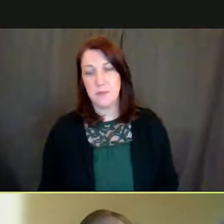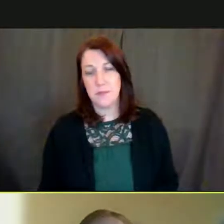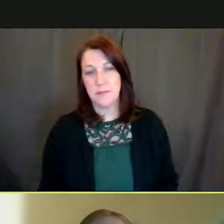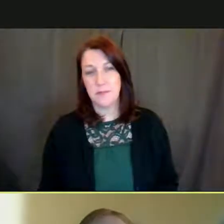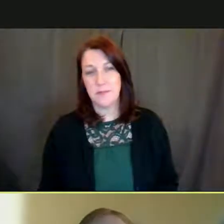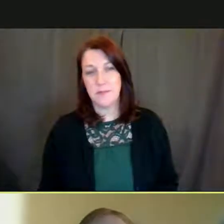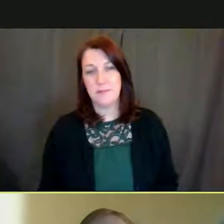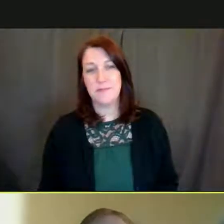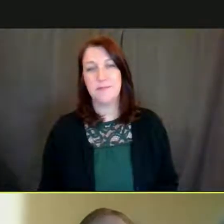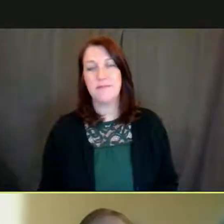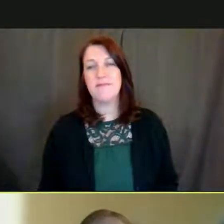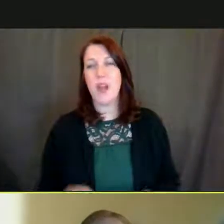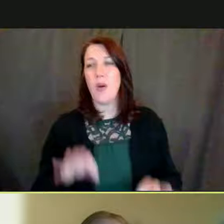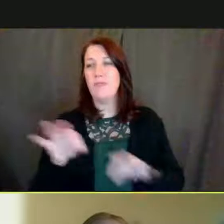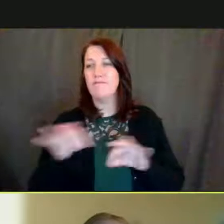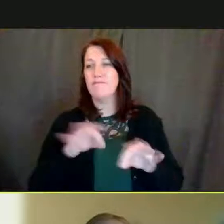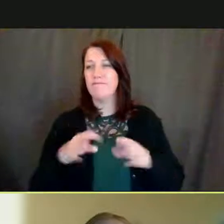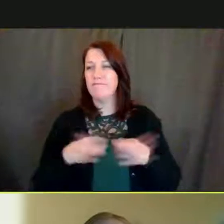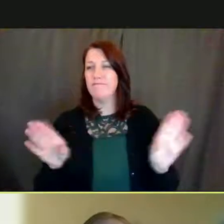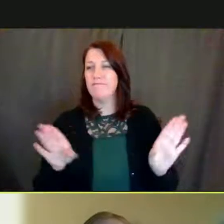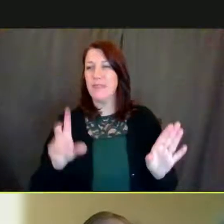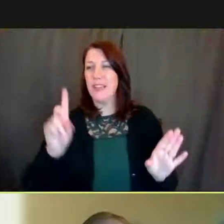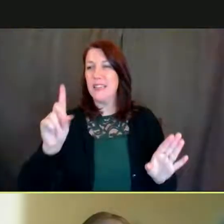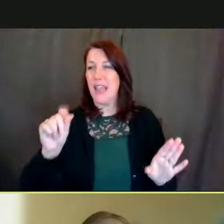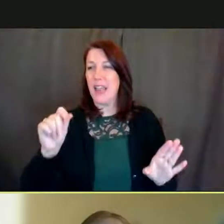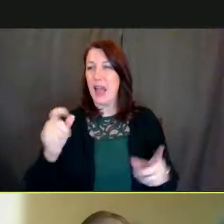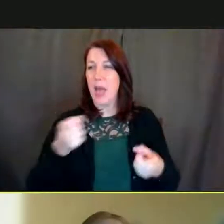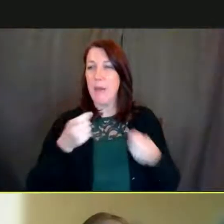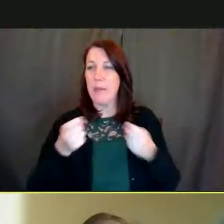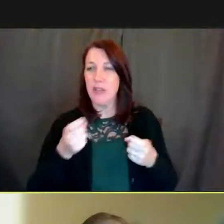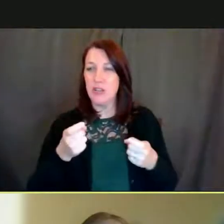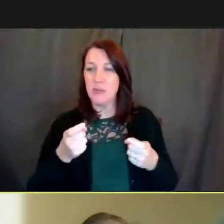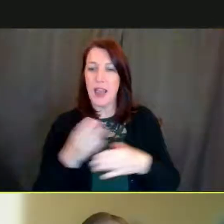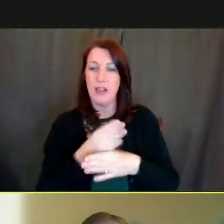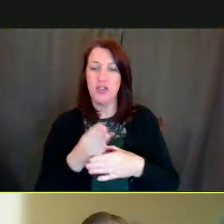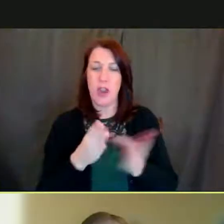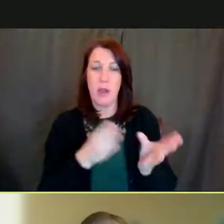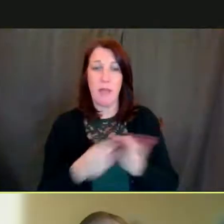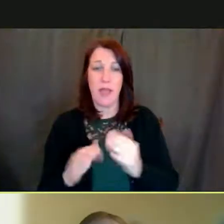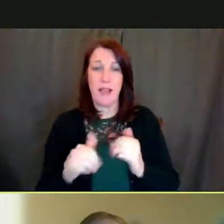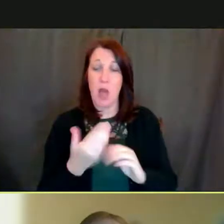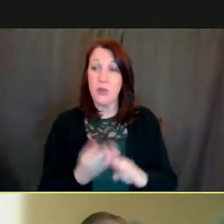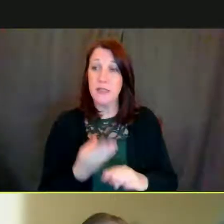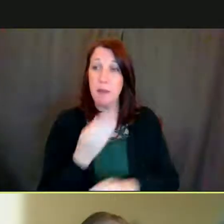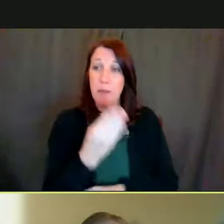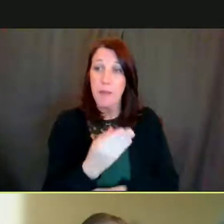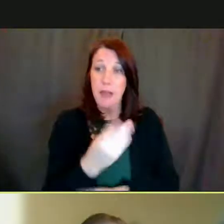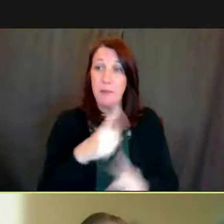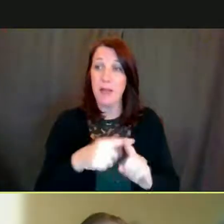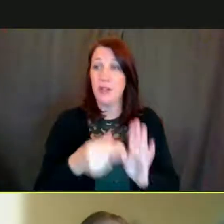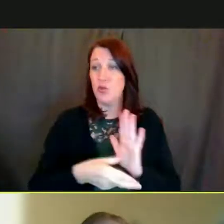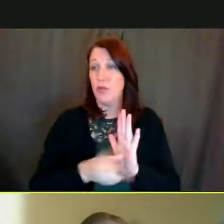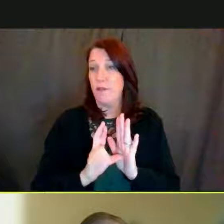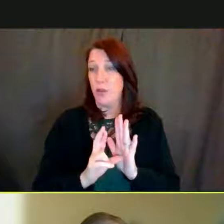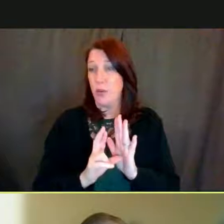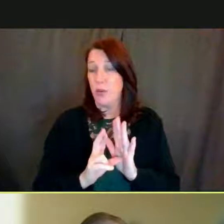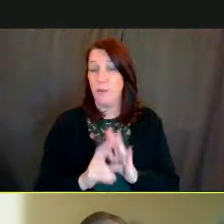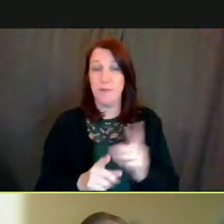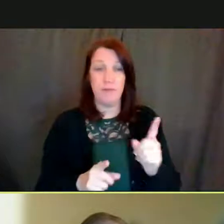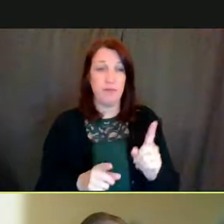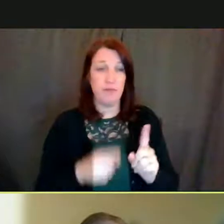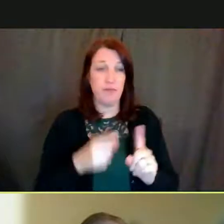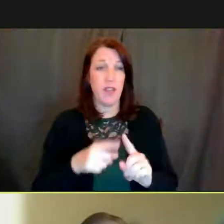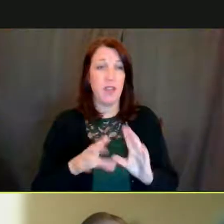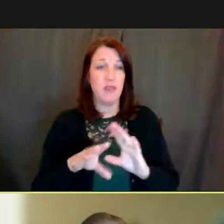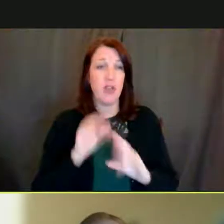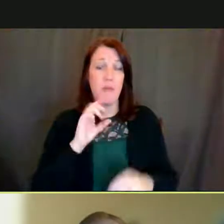Now I want to give an overview of how data management and sharing plans will be submitted and reviewed. The details described here apply to extramural